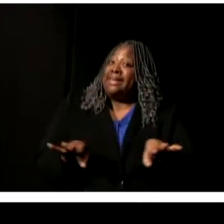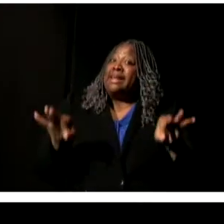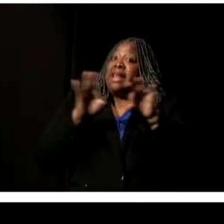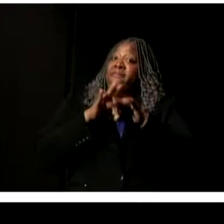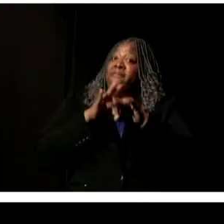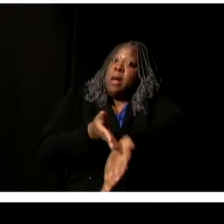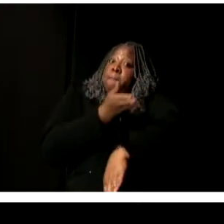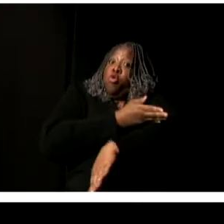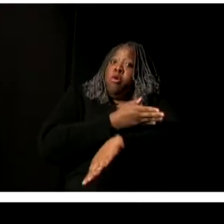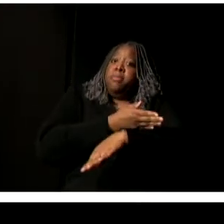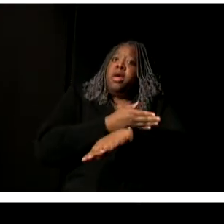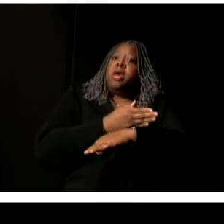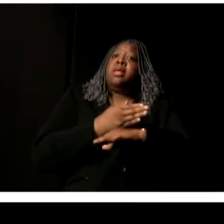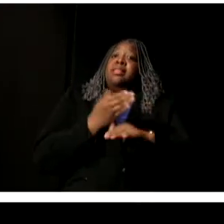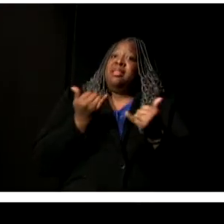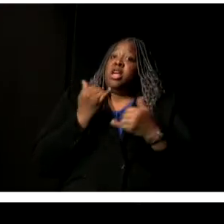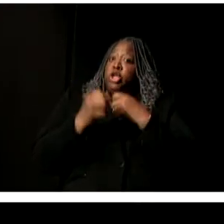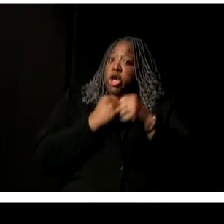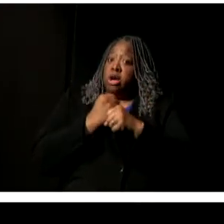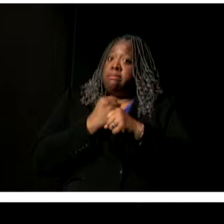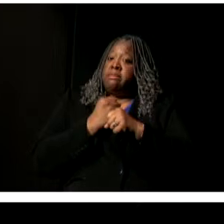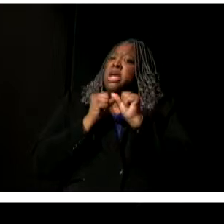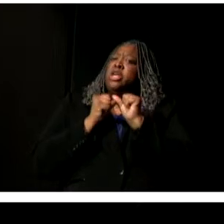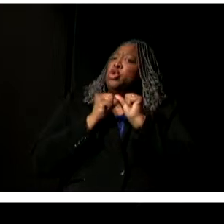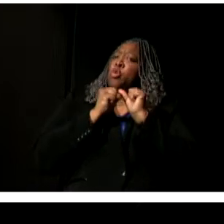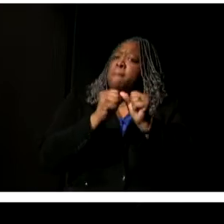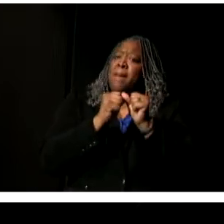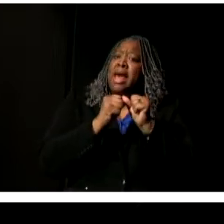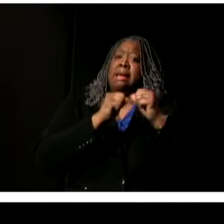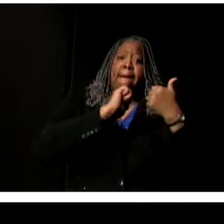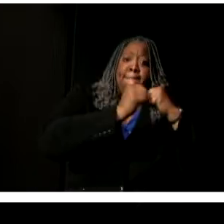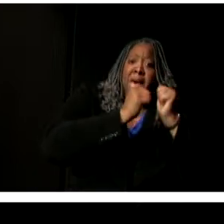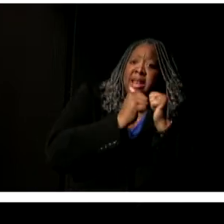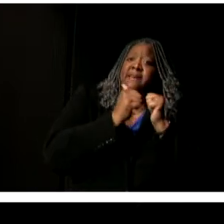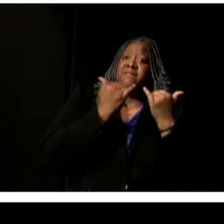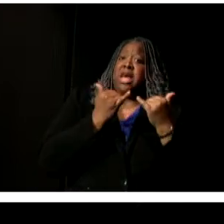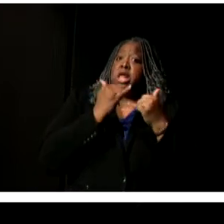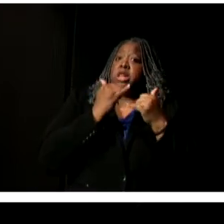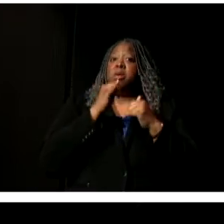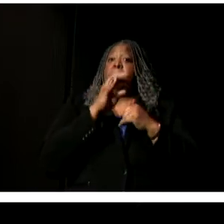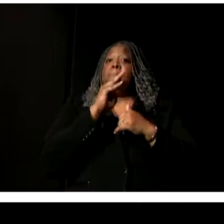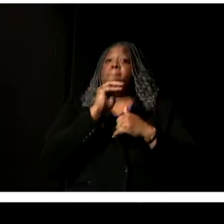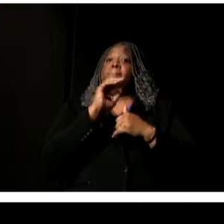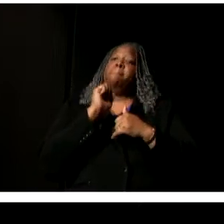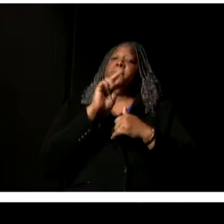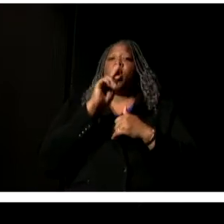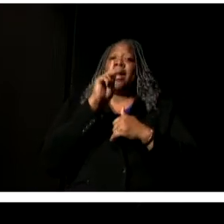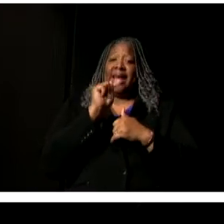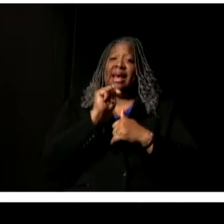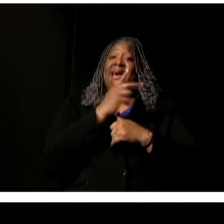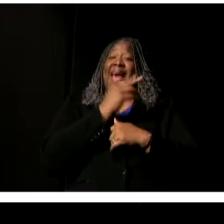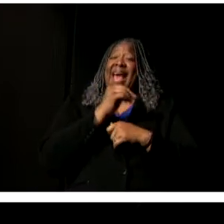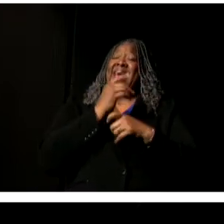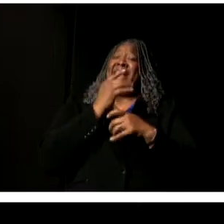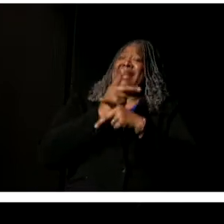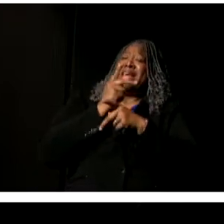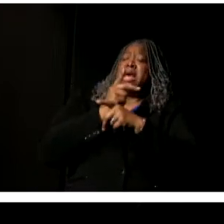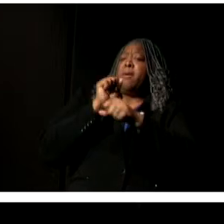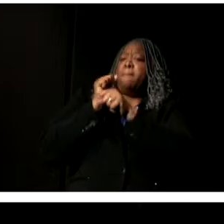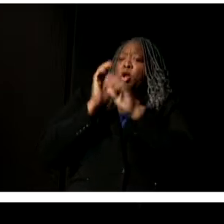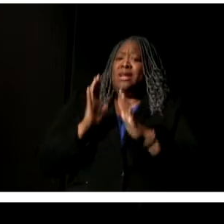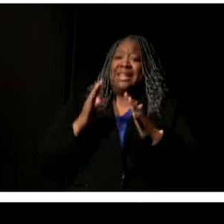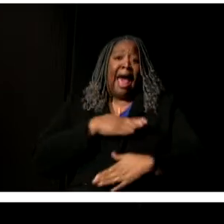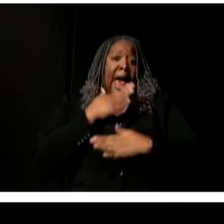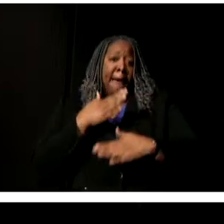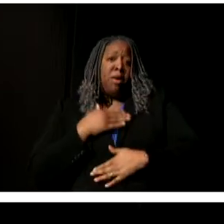year. To remain competitive in the market and to keep our employees happy, we are constantly looking for ways to offer